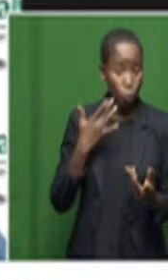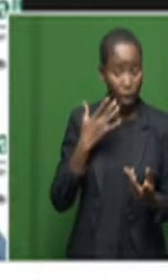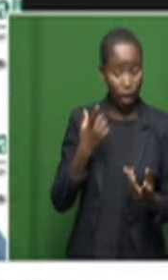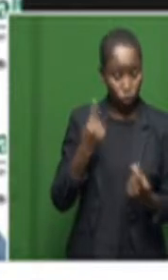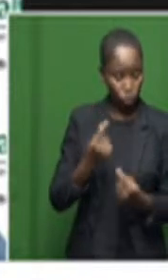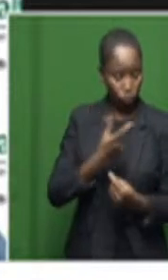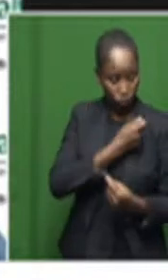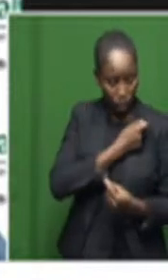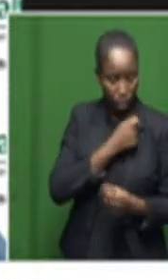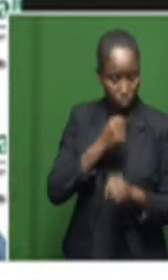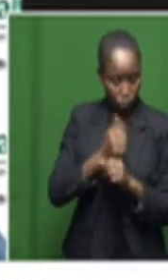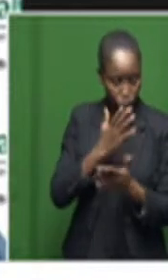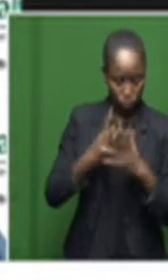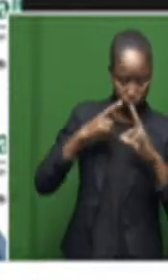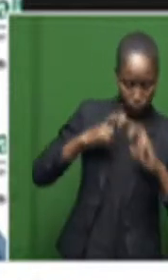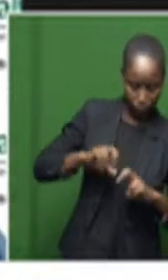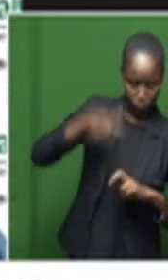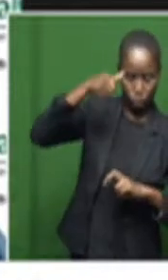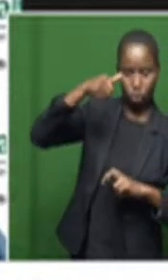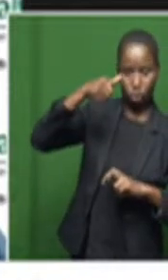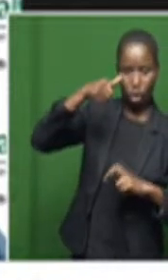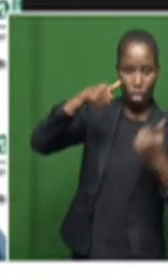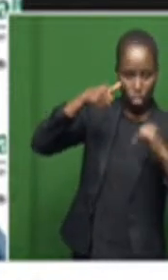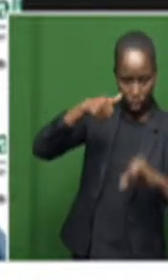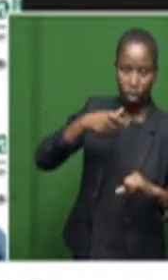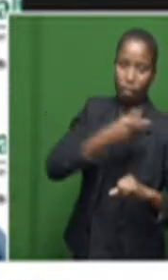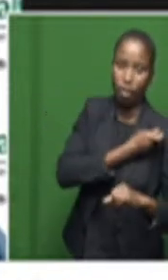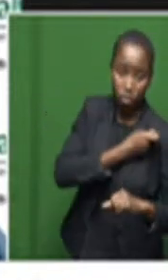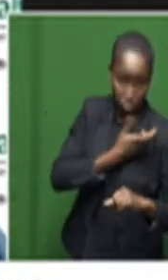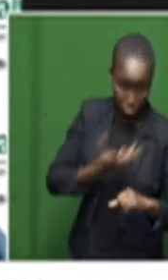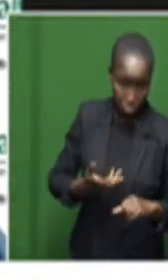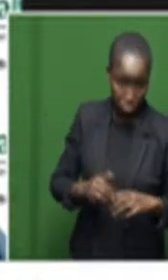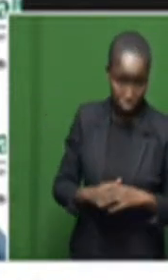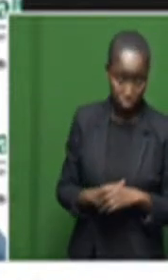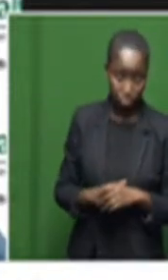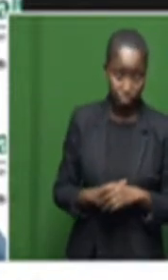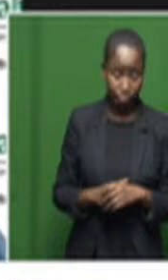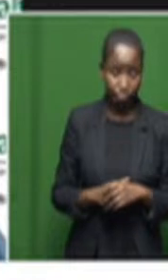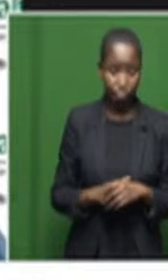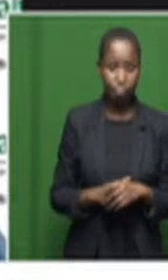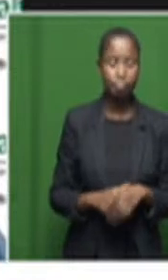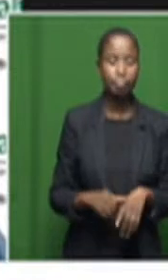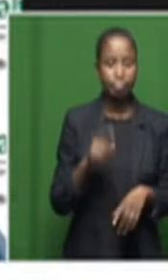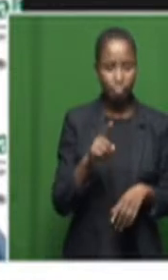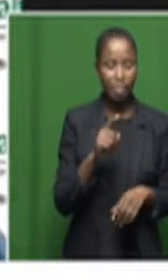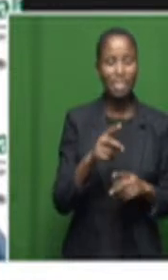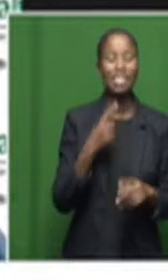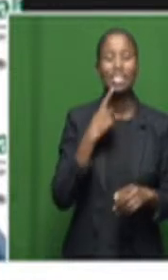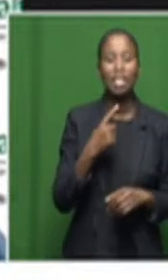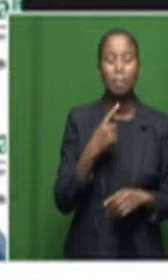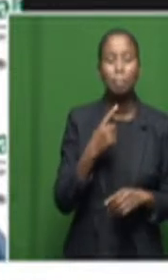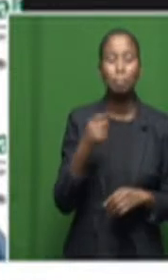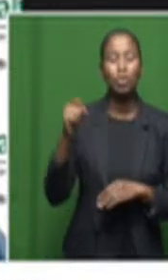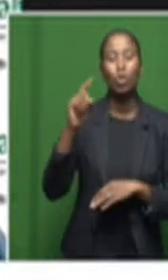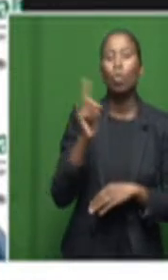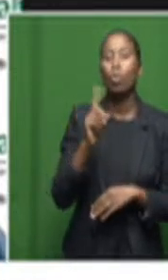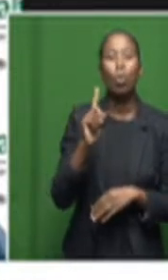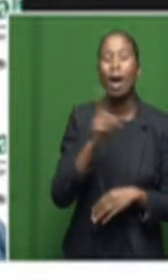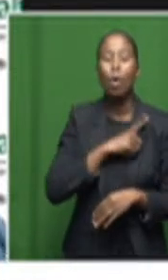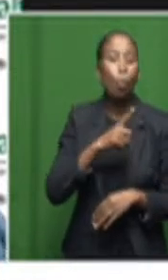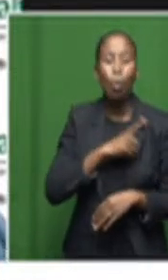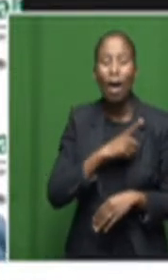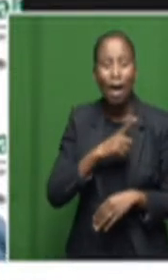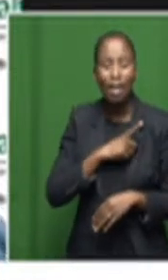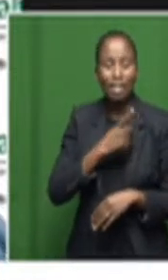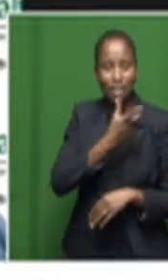to ensure that those who are vaccinated, they are being screened first? And the part of this question say, why is the daily